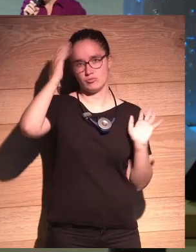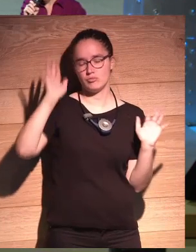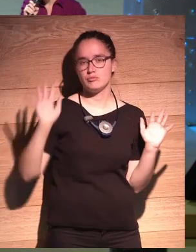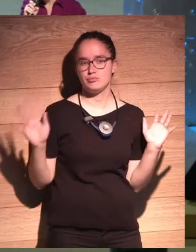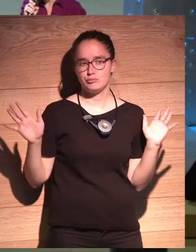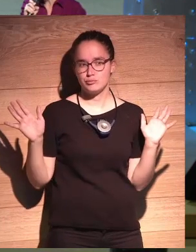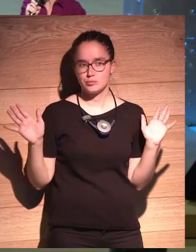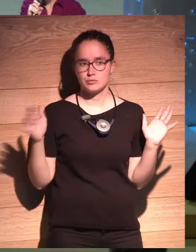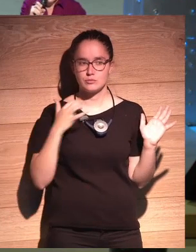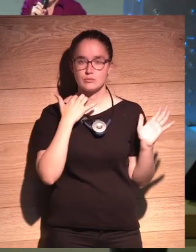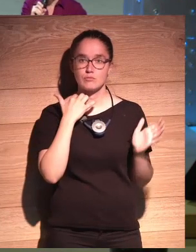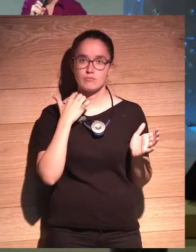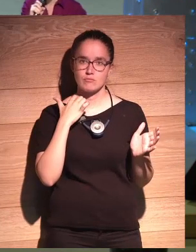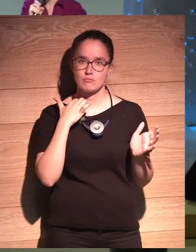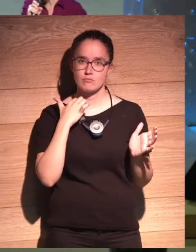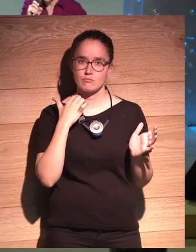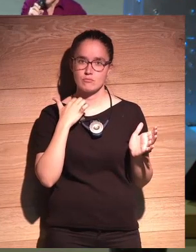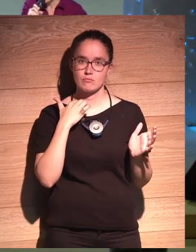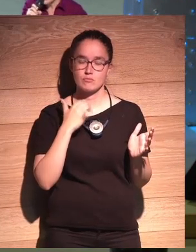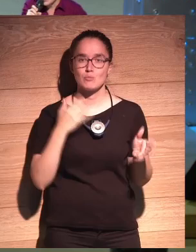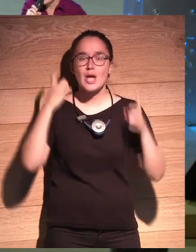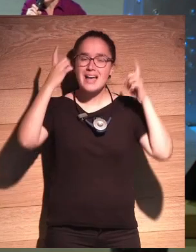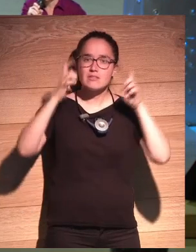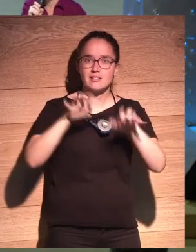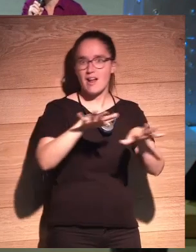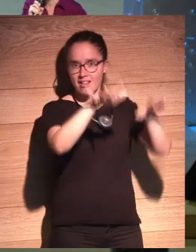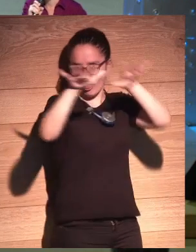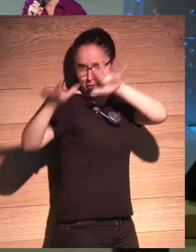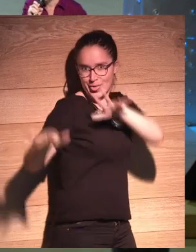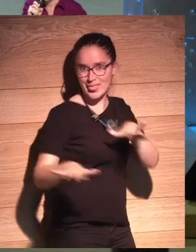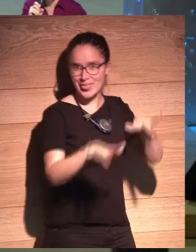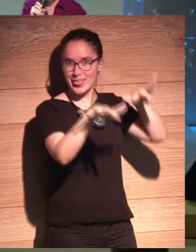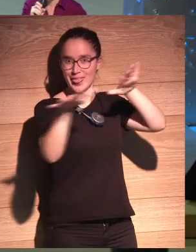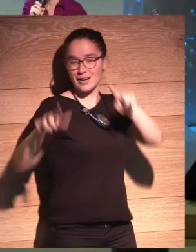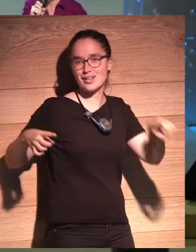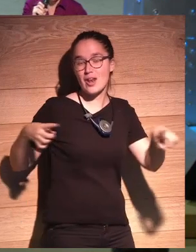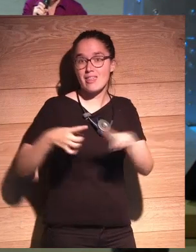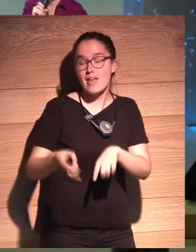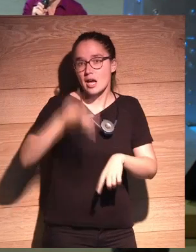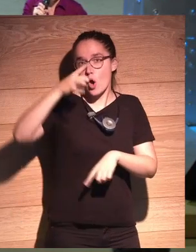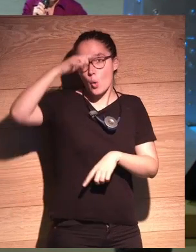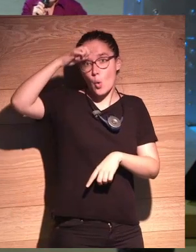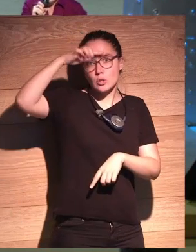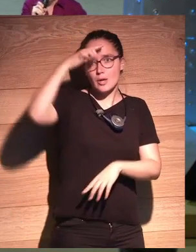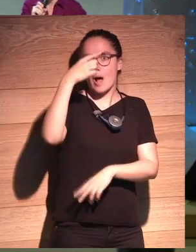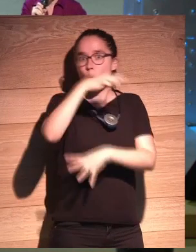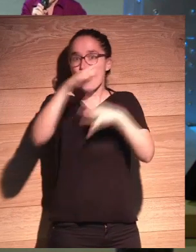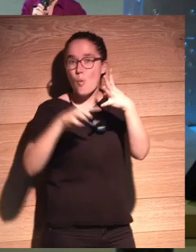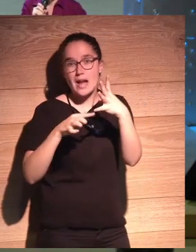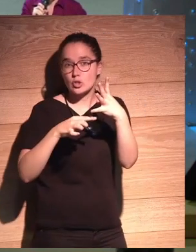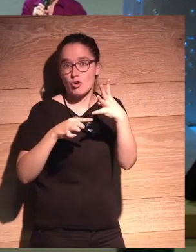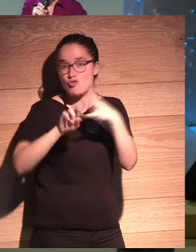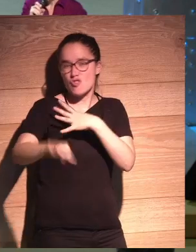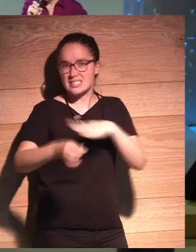During this talk, this conversation, I'm sure that we will be able to convince